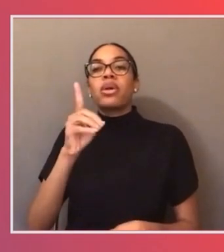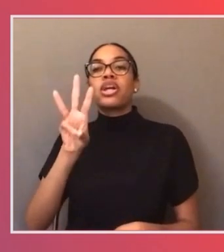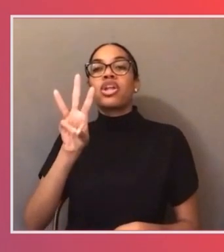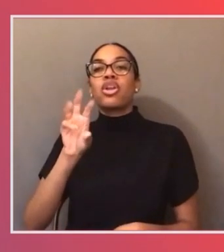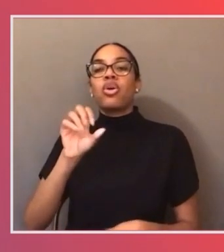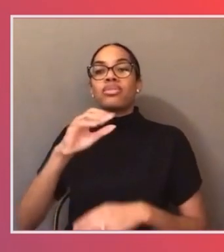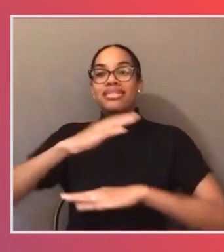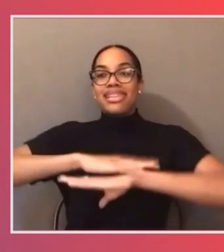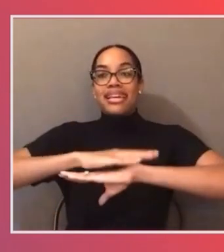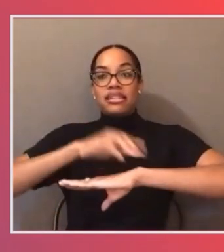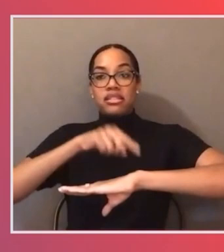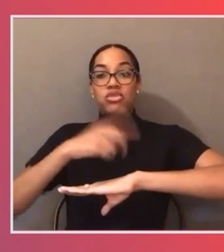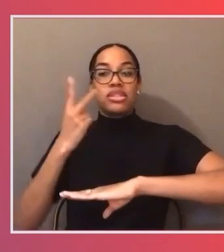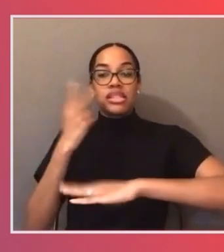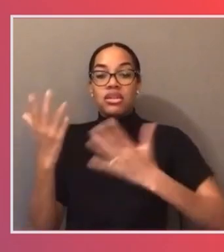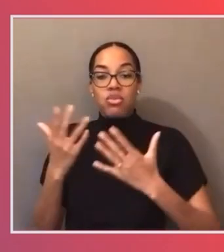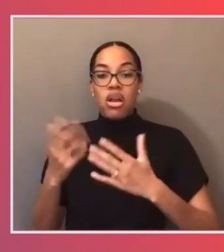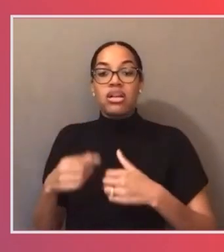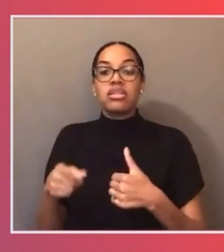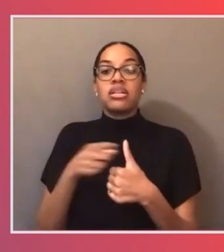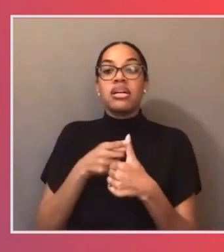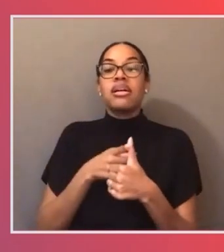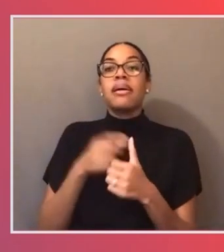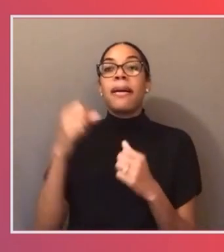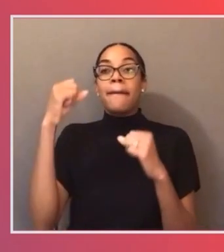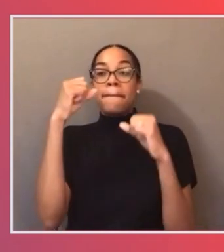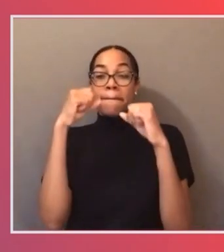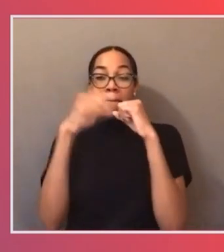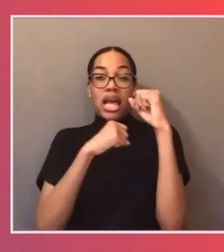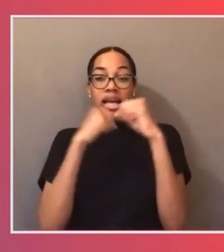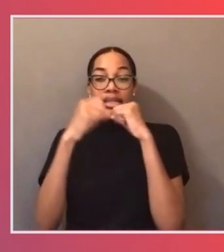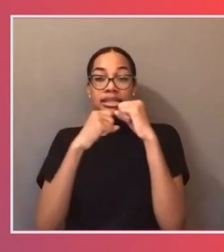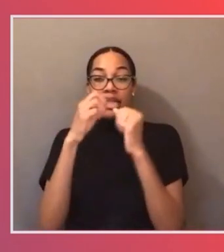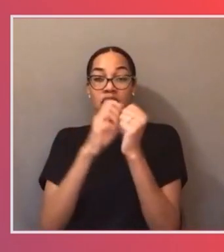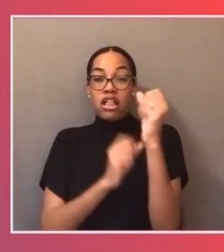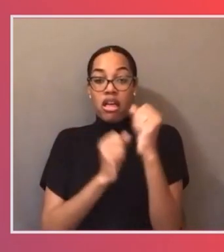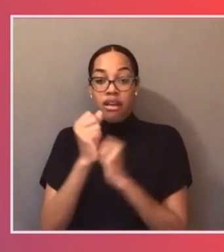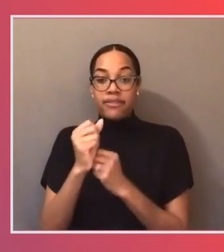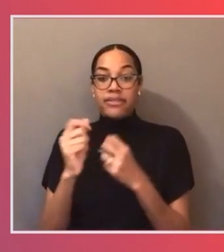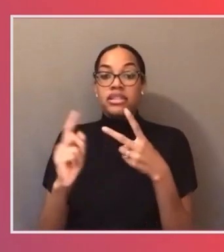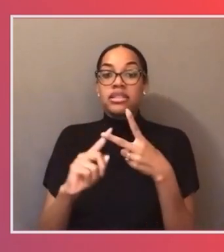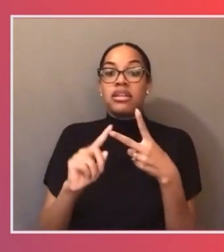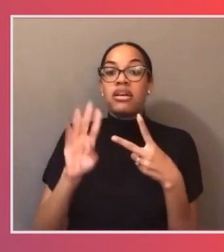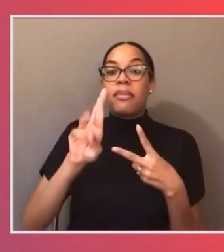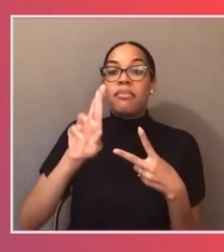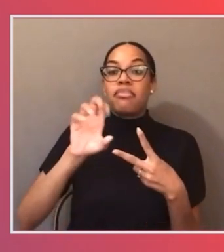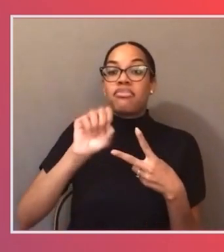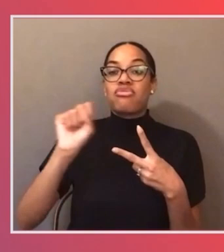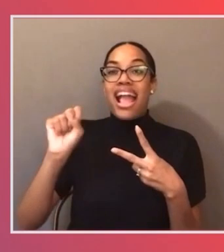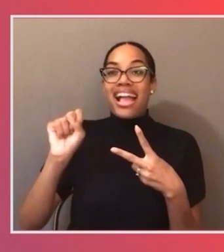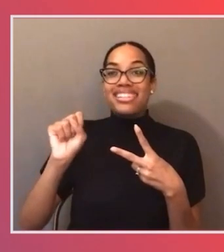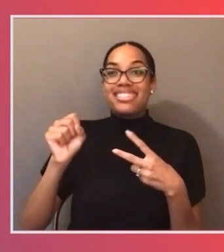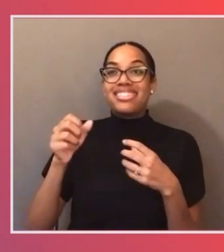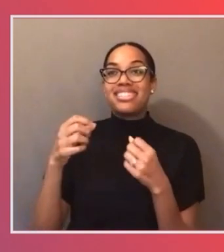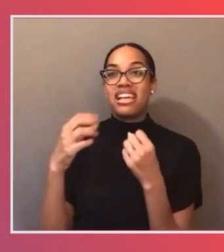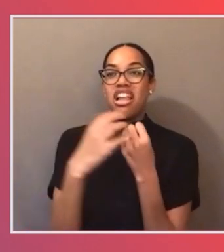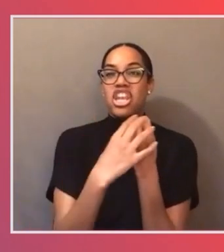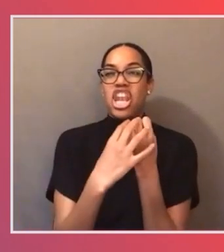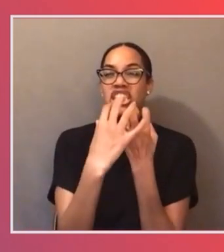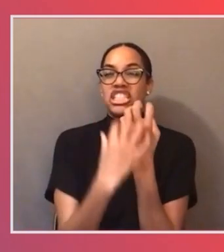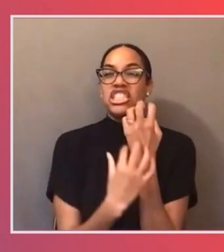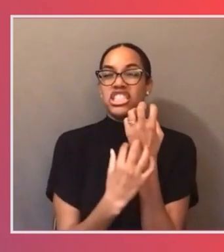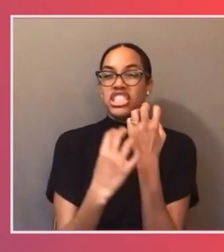C, ballet shoes. Or D, a really hard crossword puzzle, like a super hard